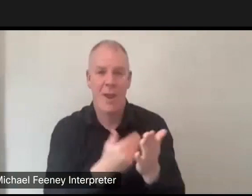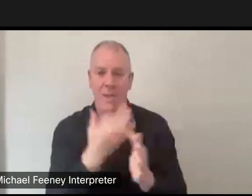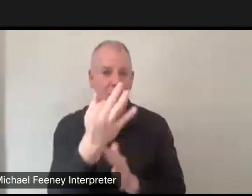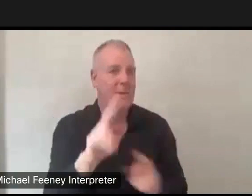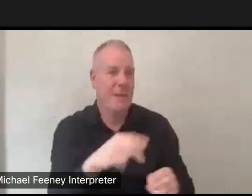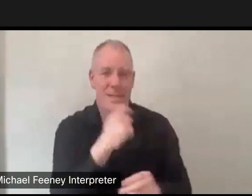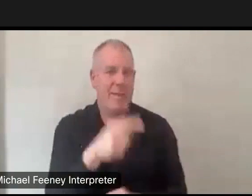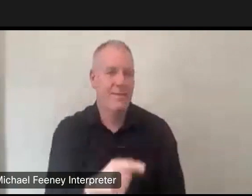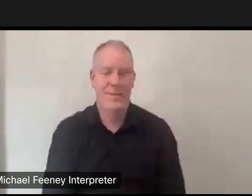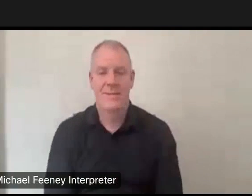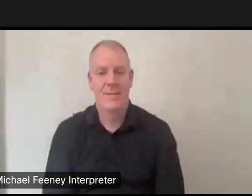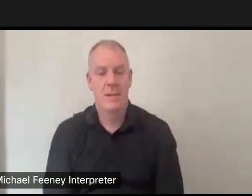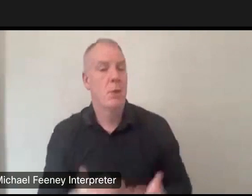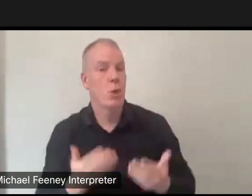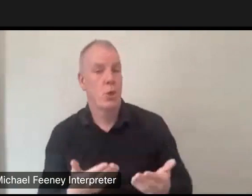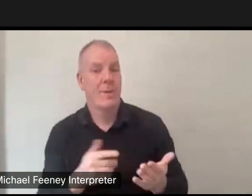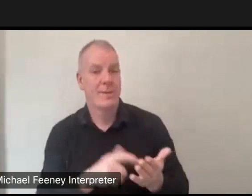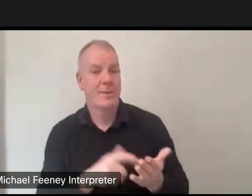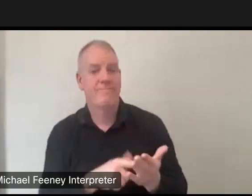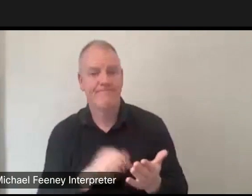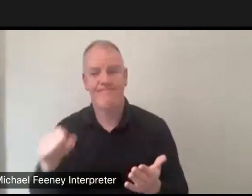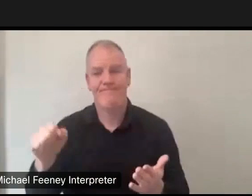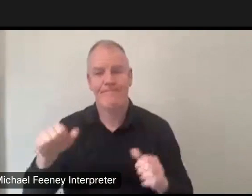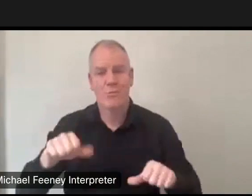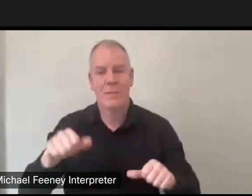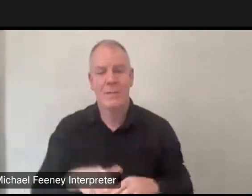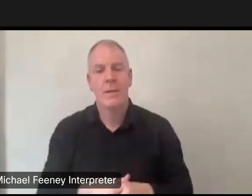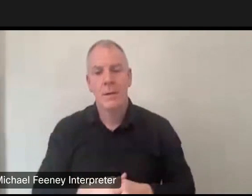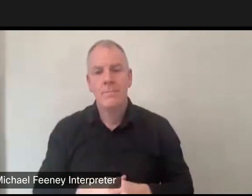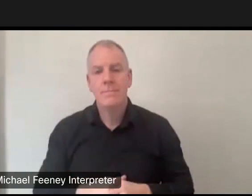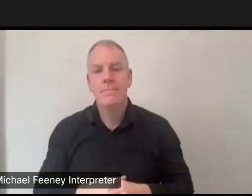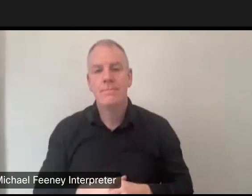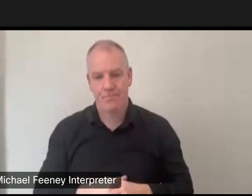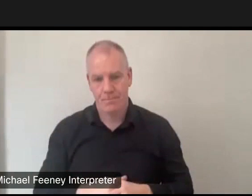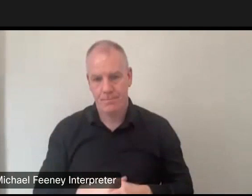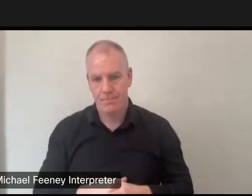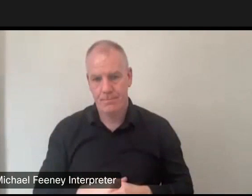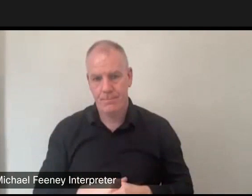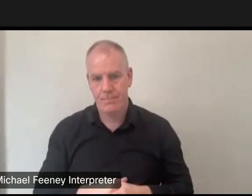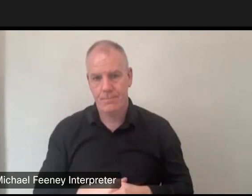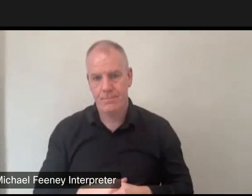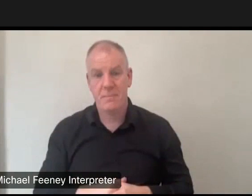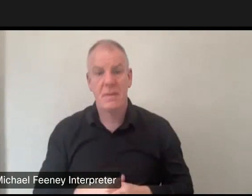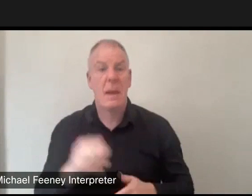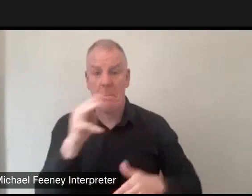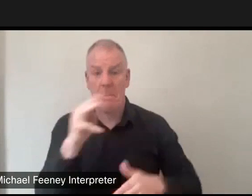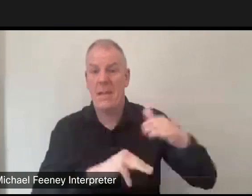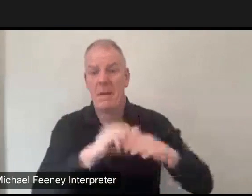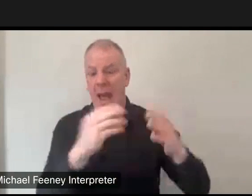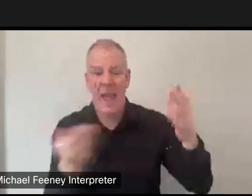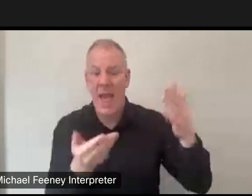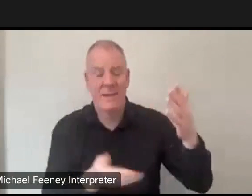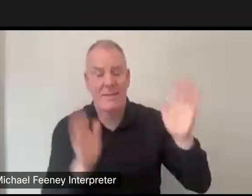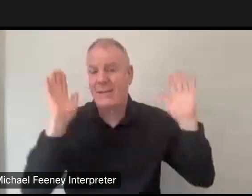Lorraine. But currently, Yeah, well, yeah. except that the Minister can add to the list